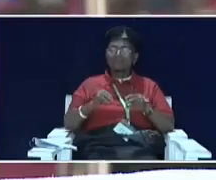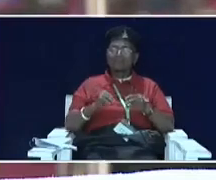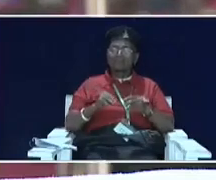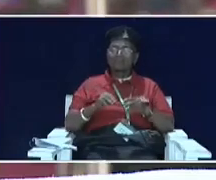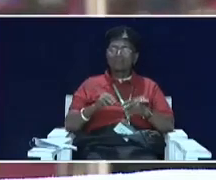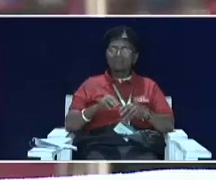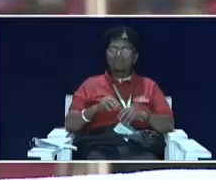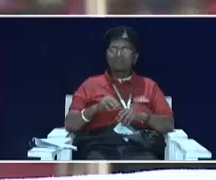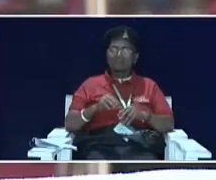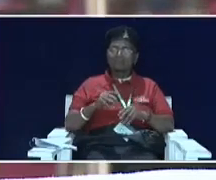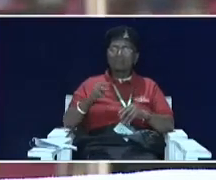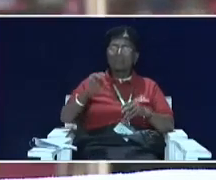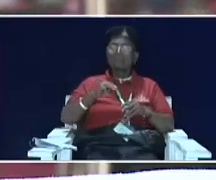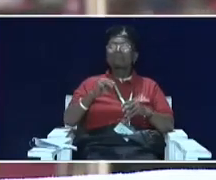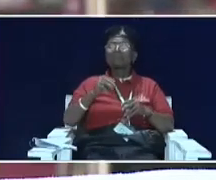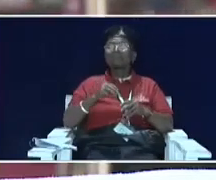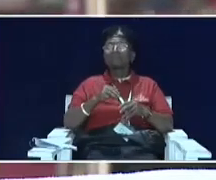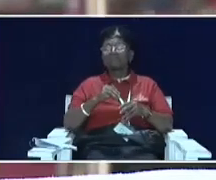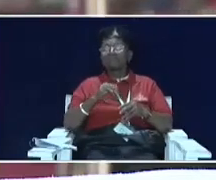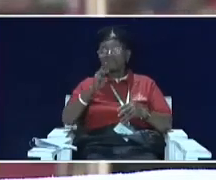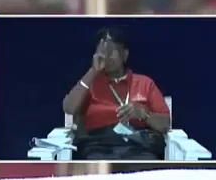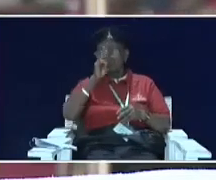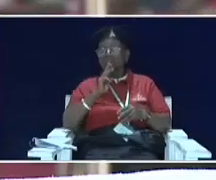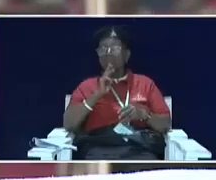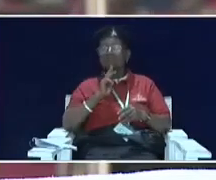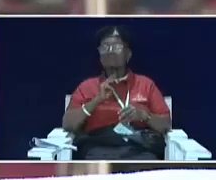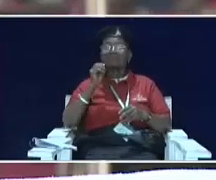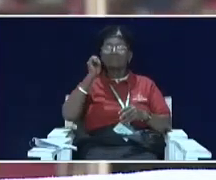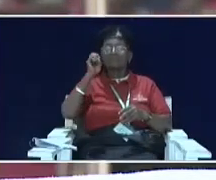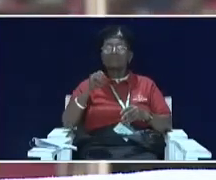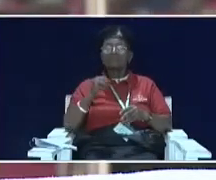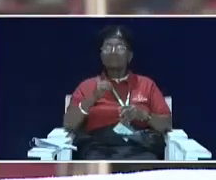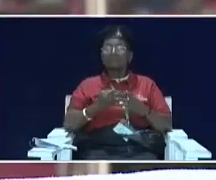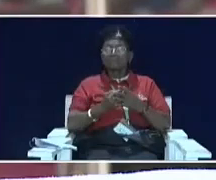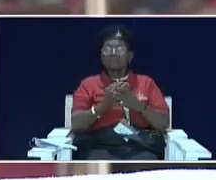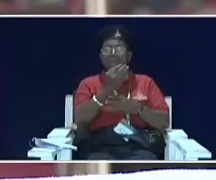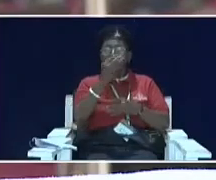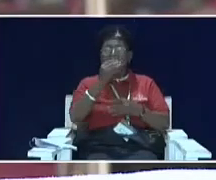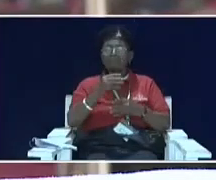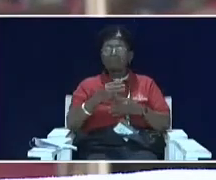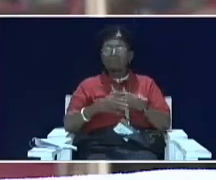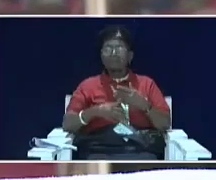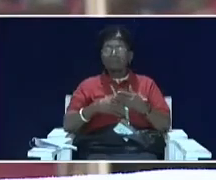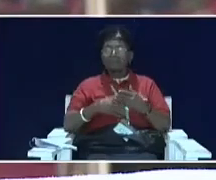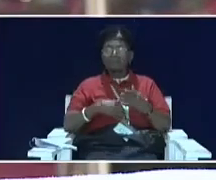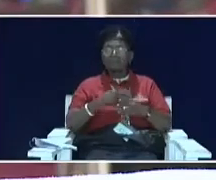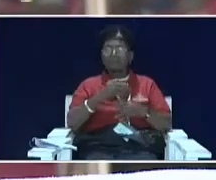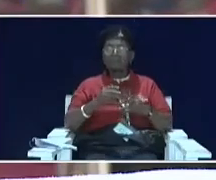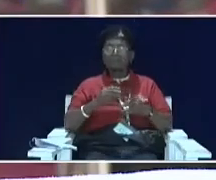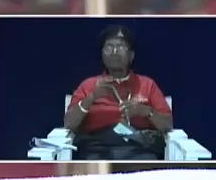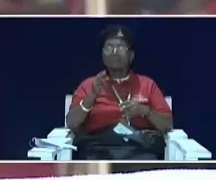who grew progressively worse materially